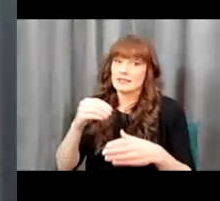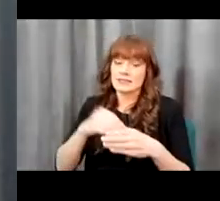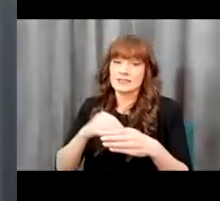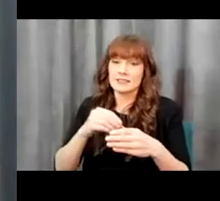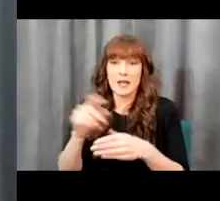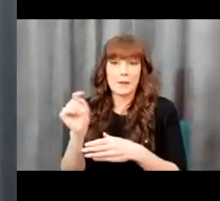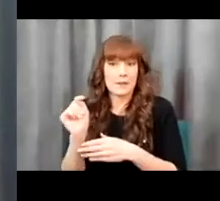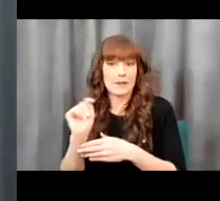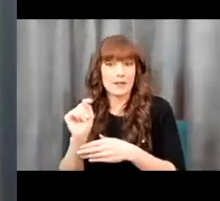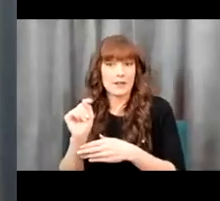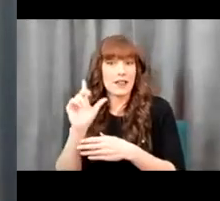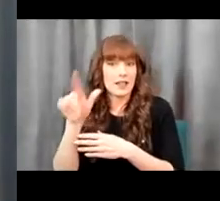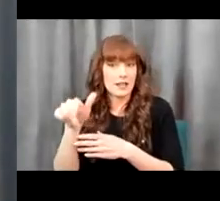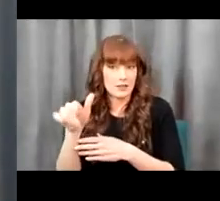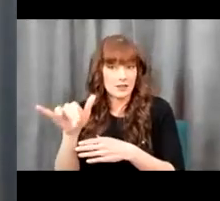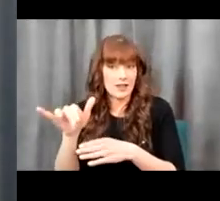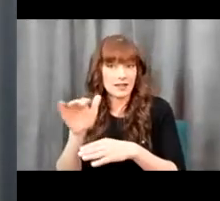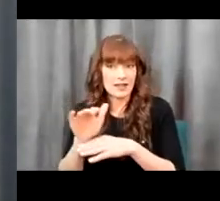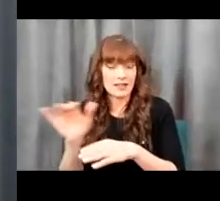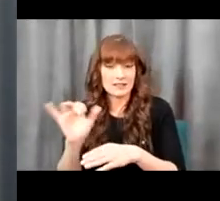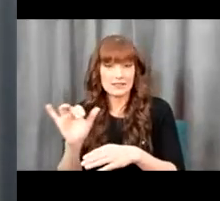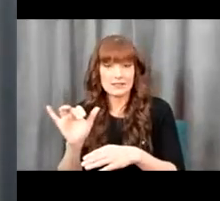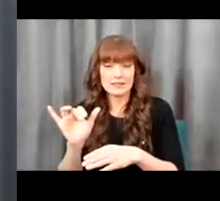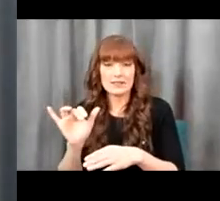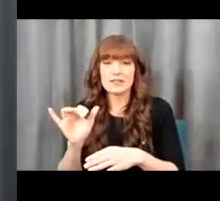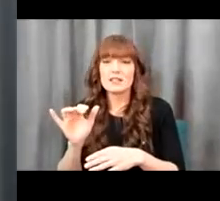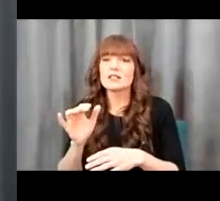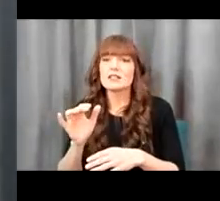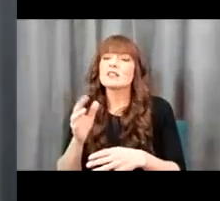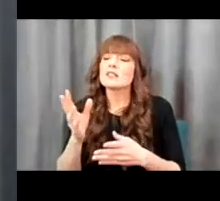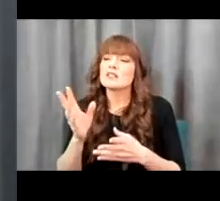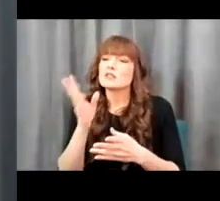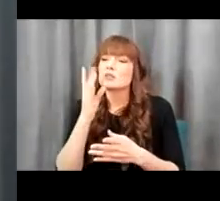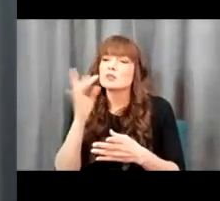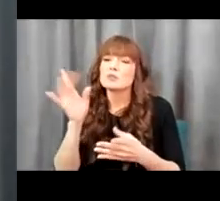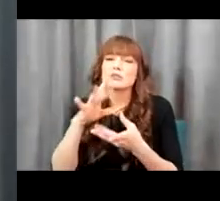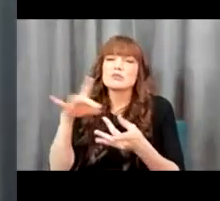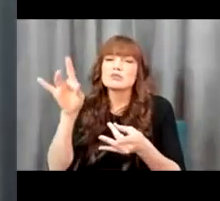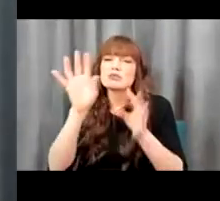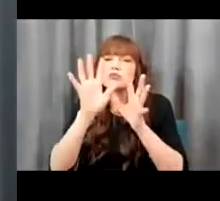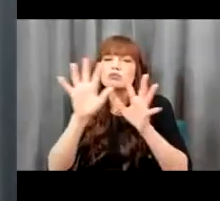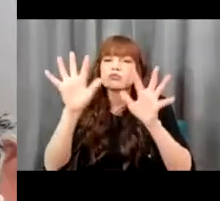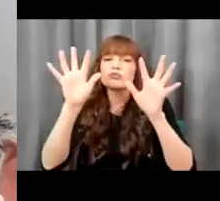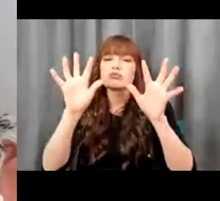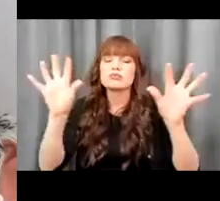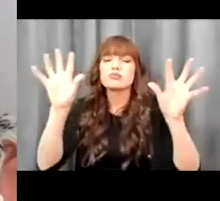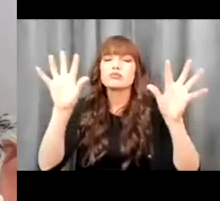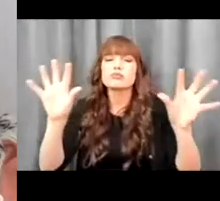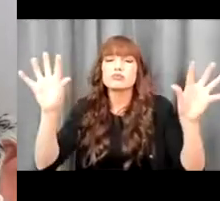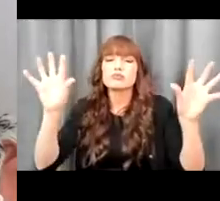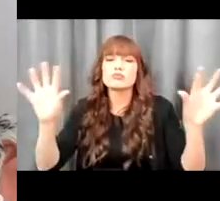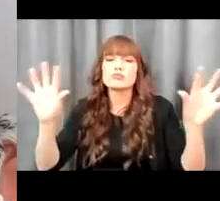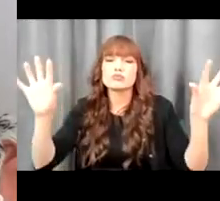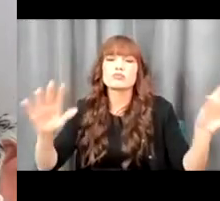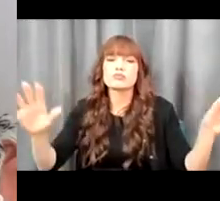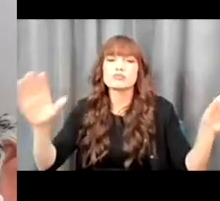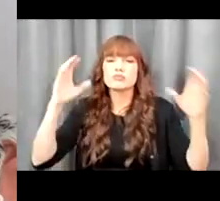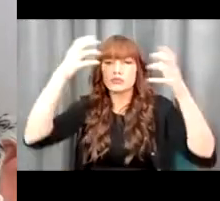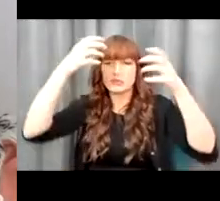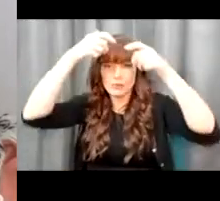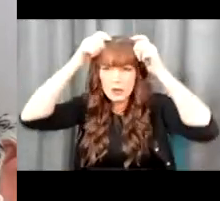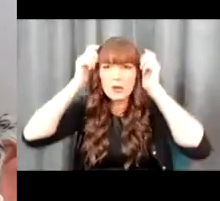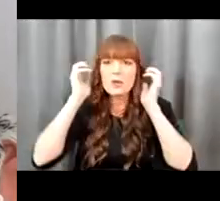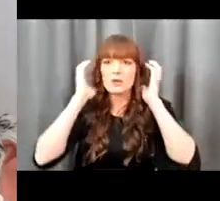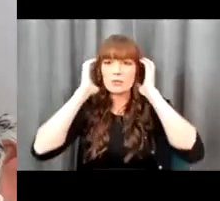Interior, bathroom, later that night. A haze of smoke clouds the room. Nima's head nods to the beat in her headphones.